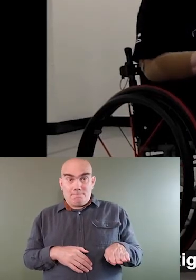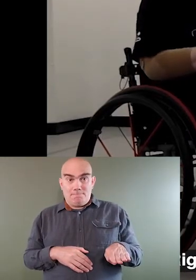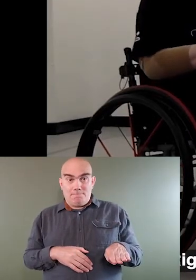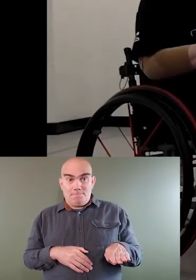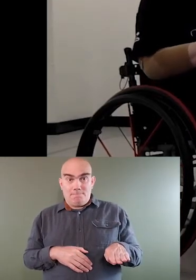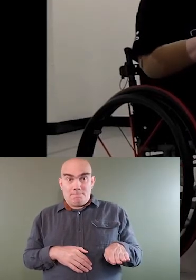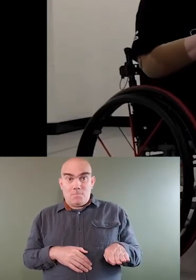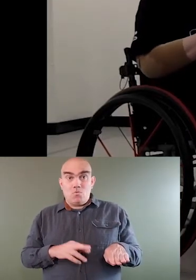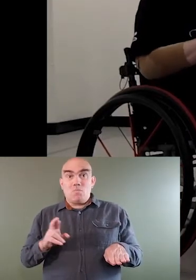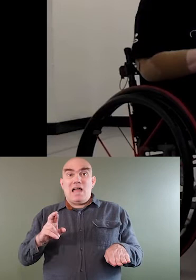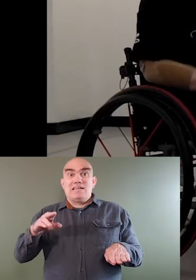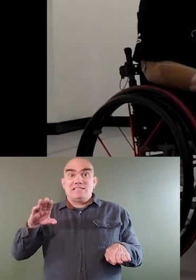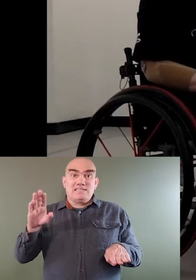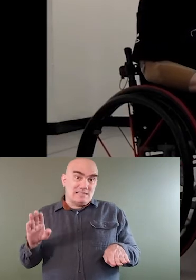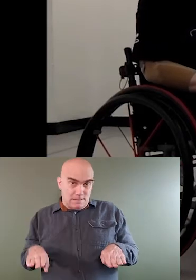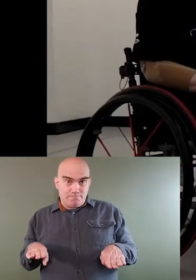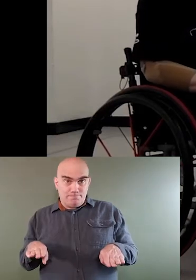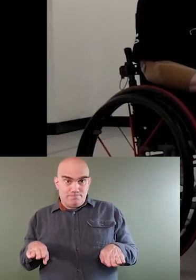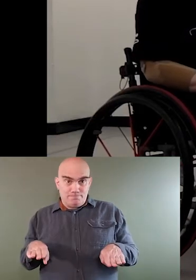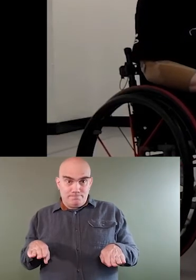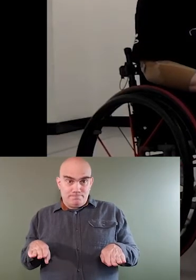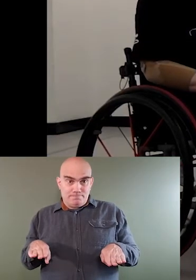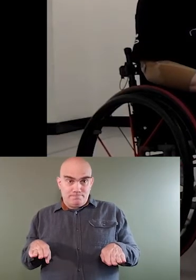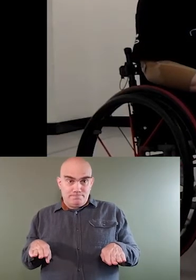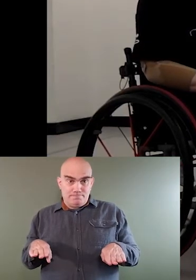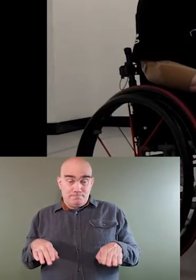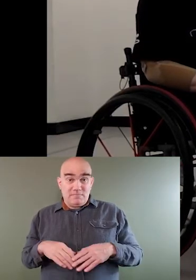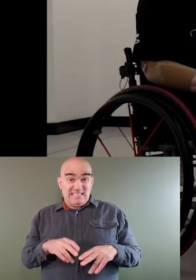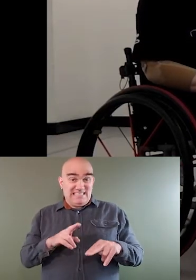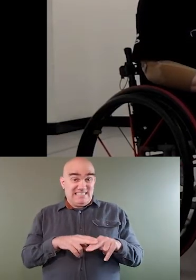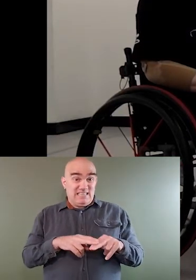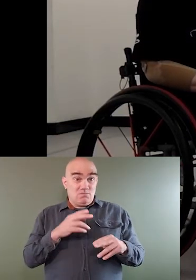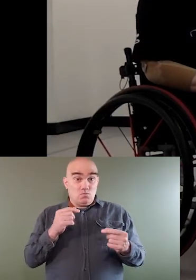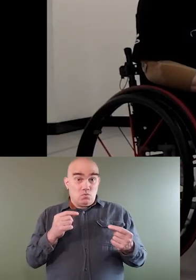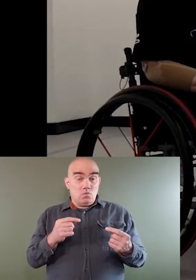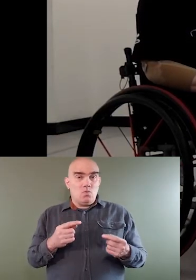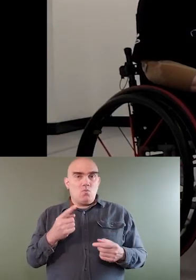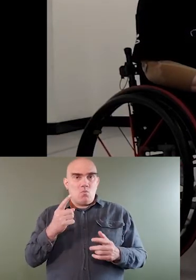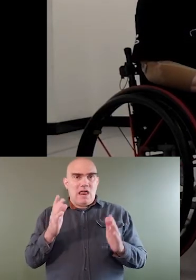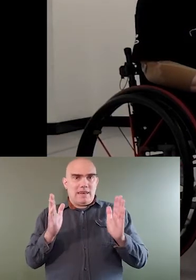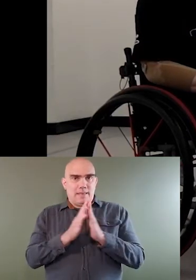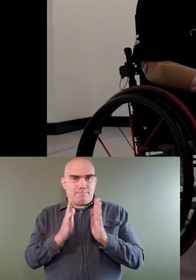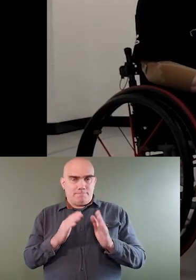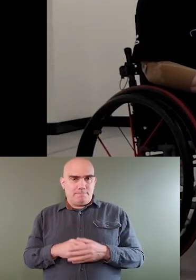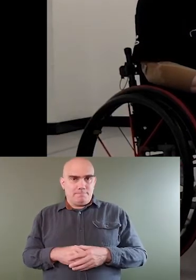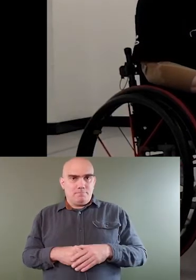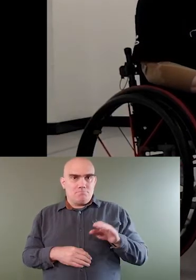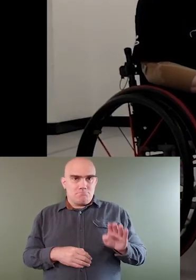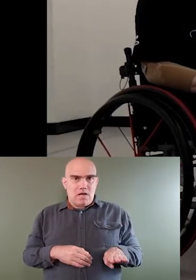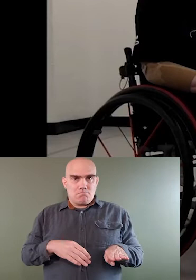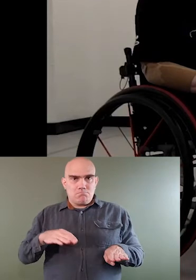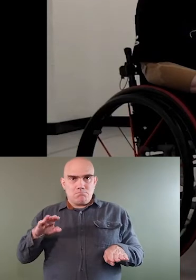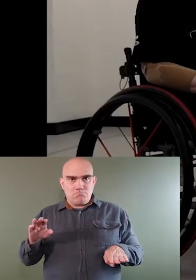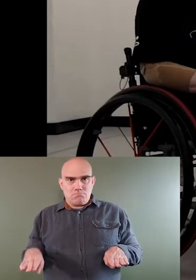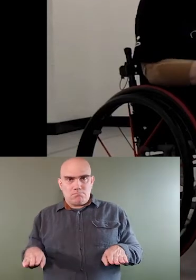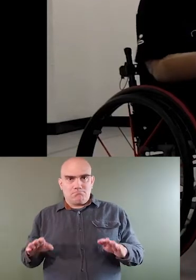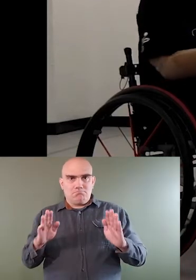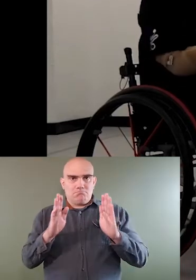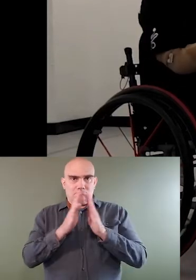stamp, a right stamp. Then, seated dancers, we're going to use one